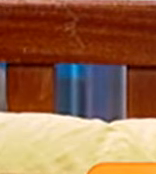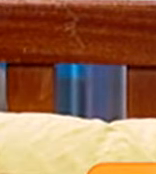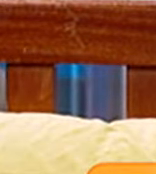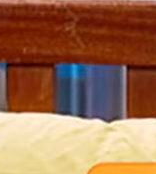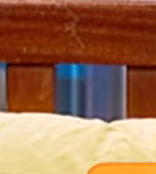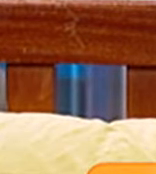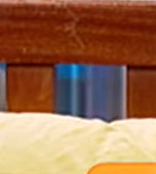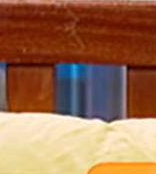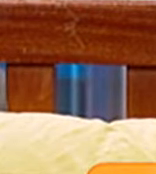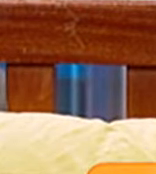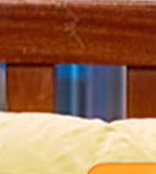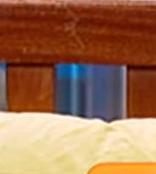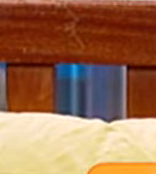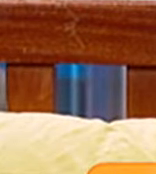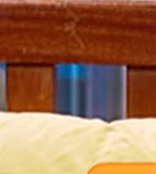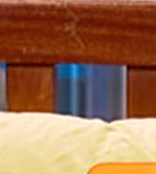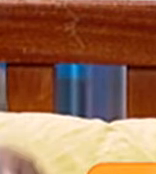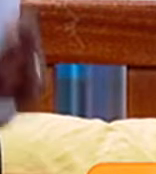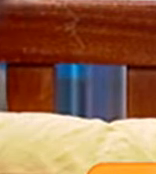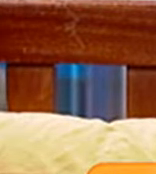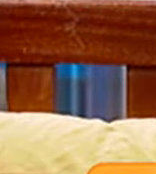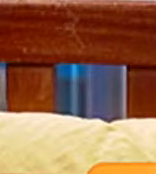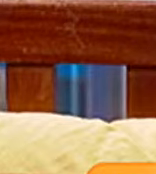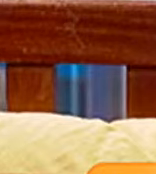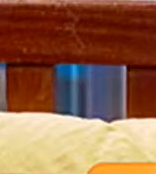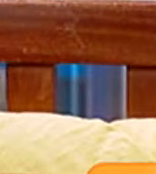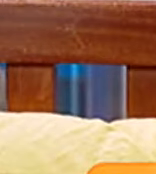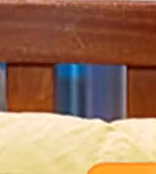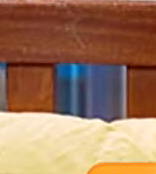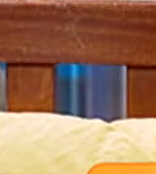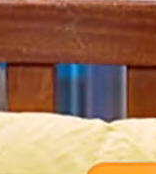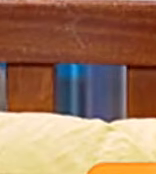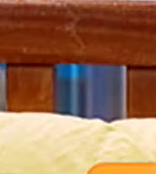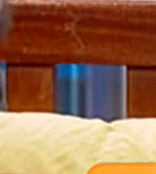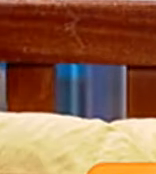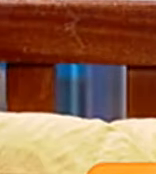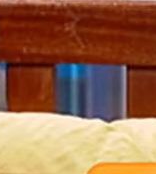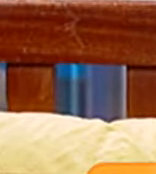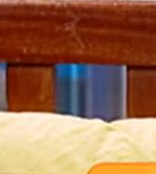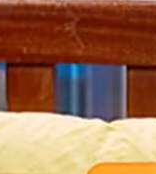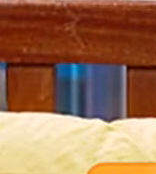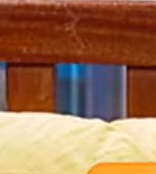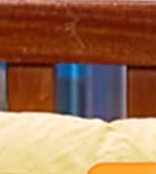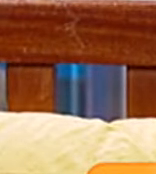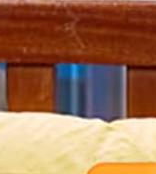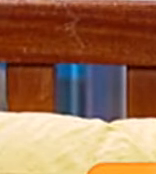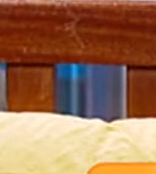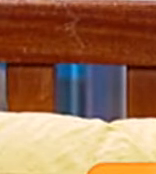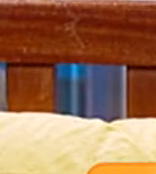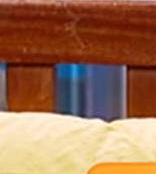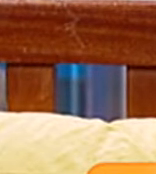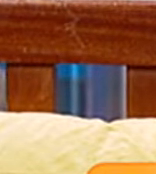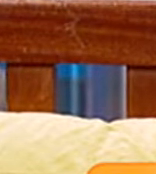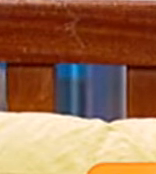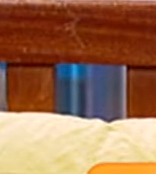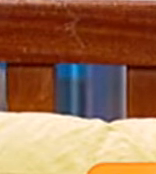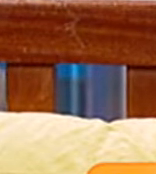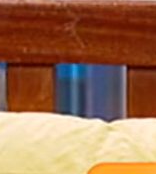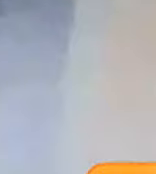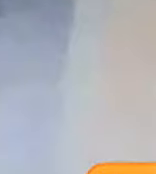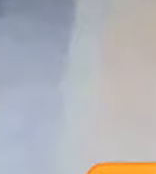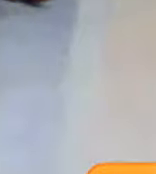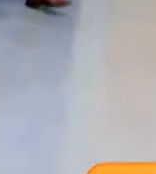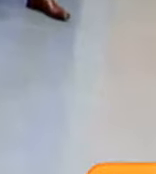with this new law, right, okay, that has addressed the court issues, it begins again. It begins again in March. In